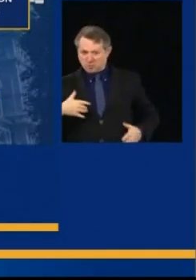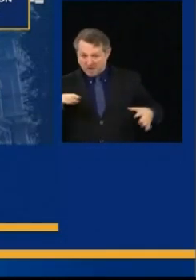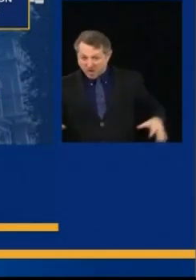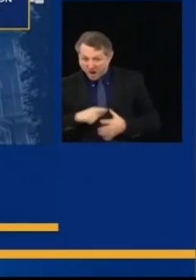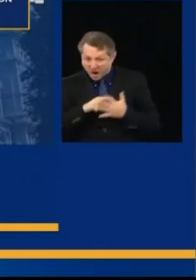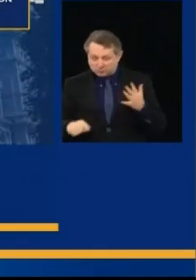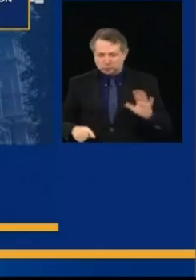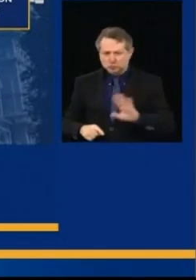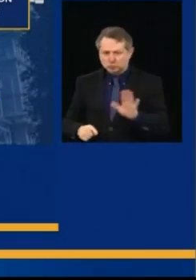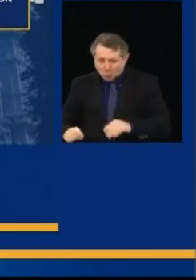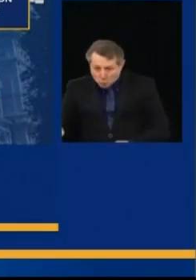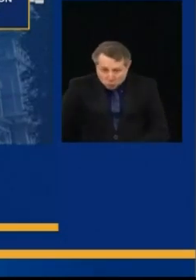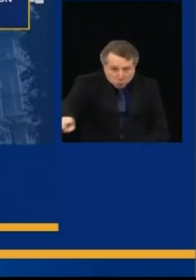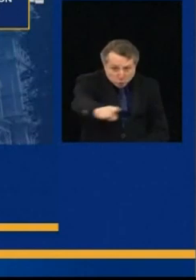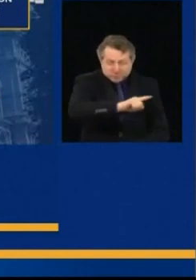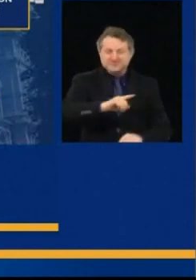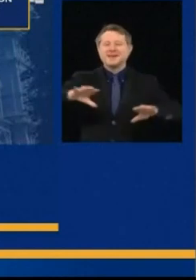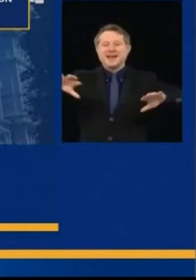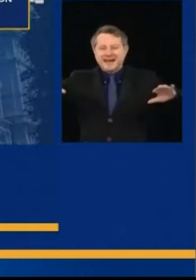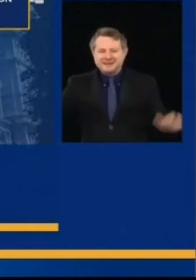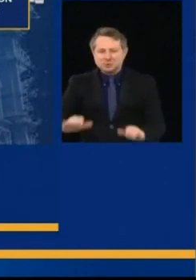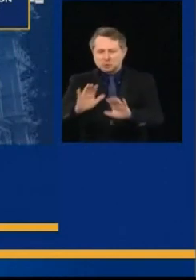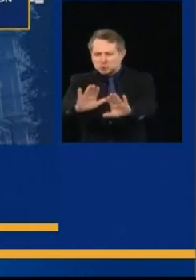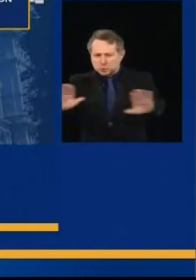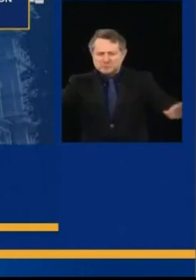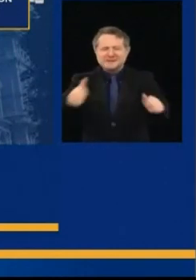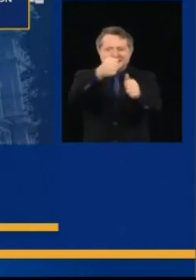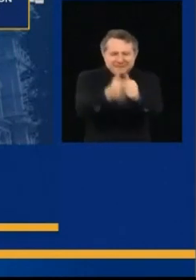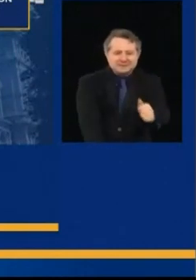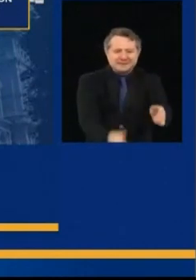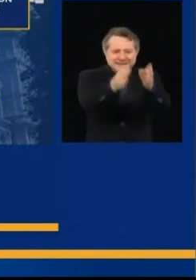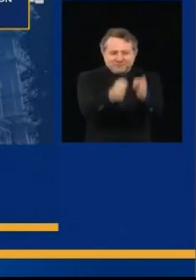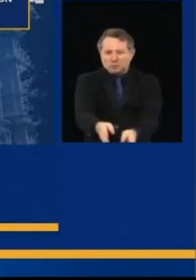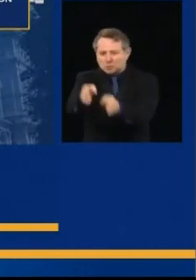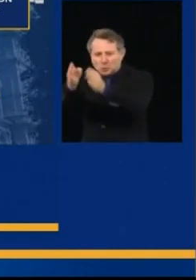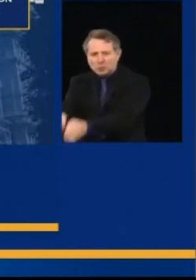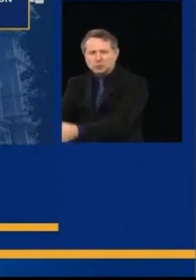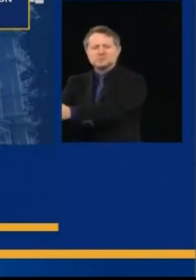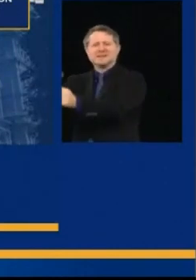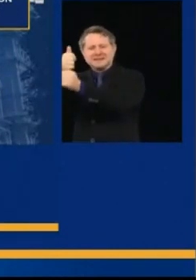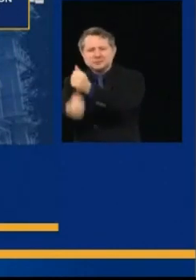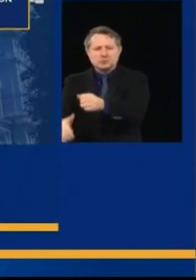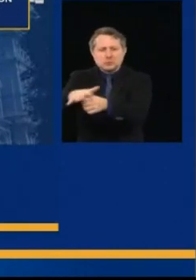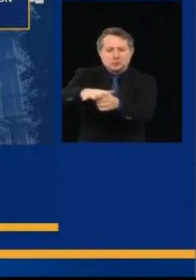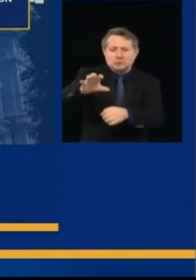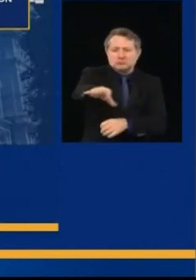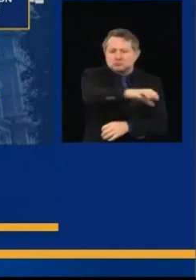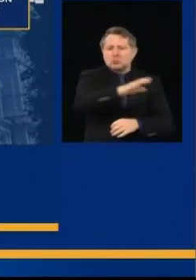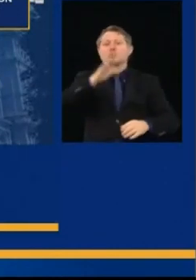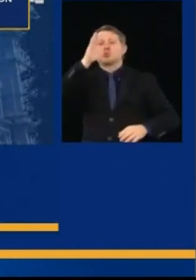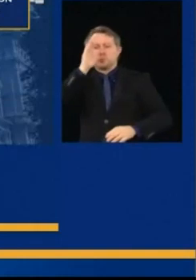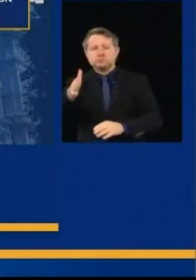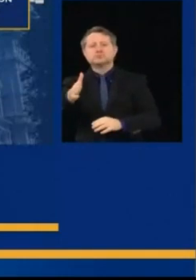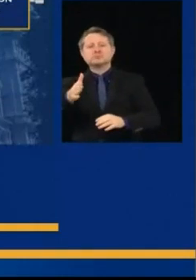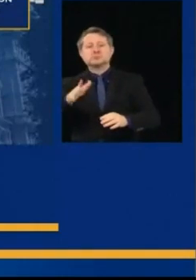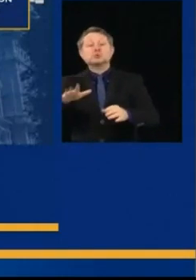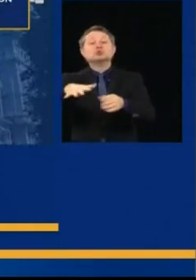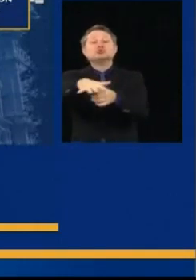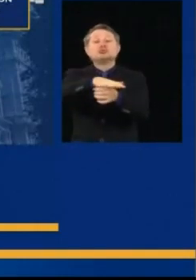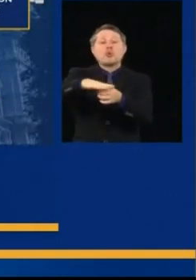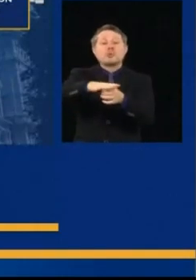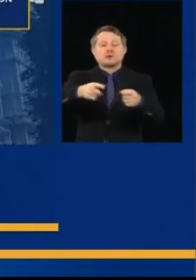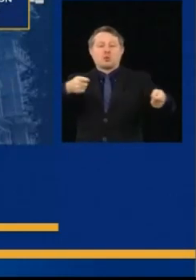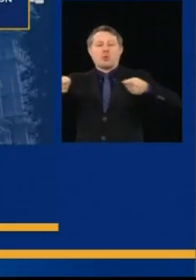actions of every individual and every family. We'll have a regional control group for the North Country, for